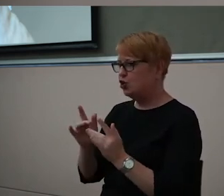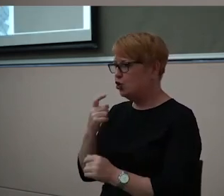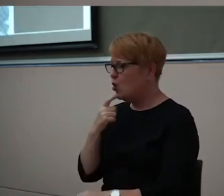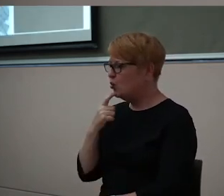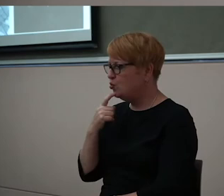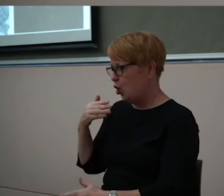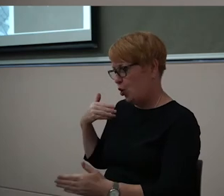Certain people. No, it's okay.